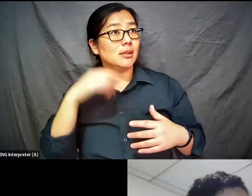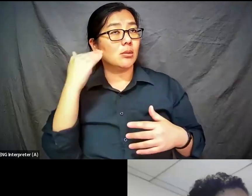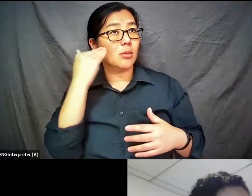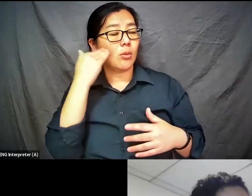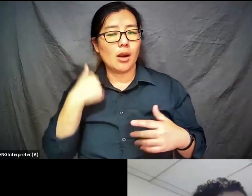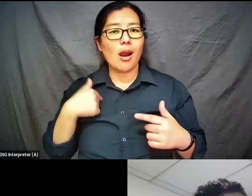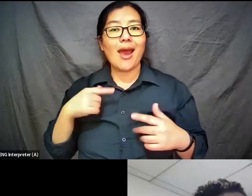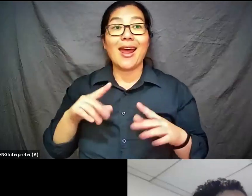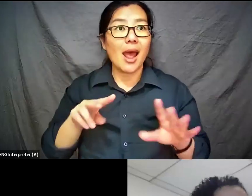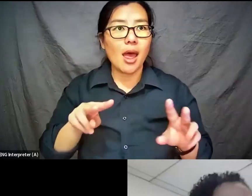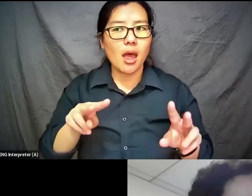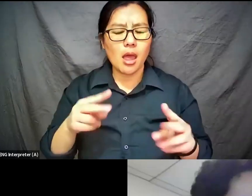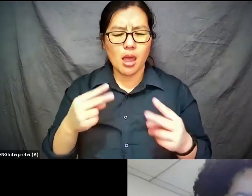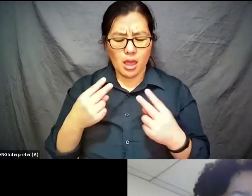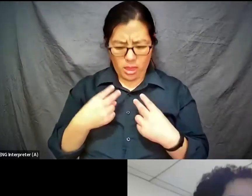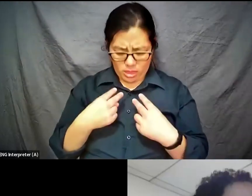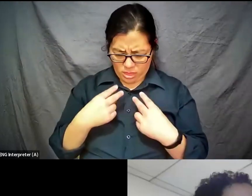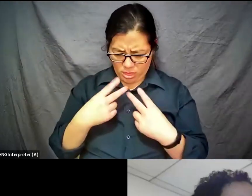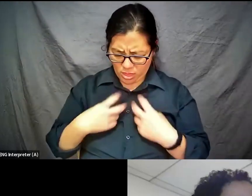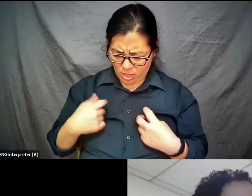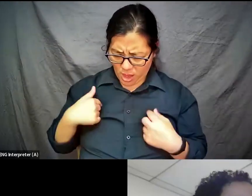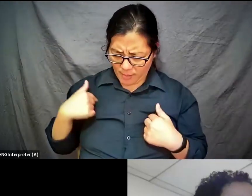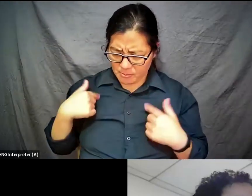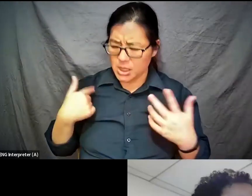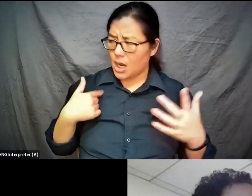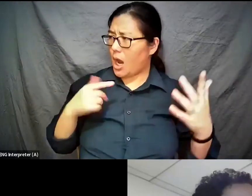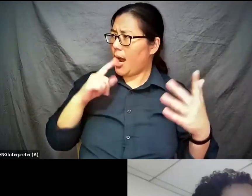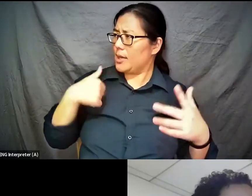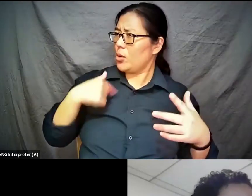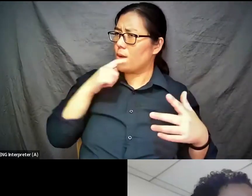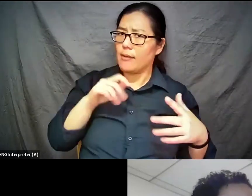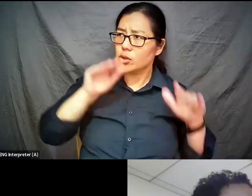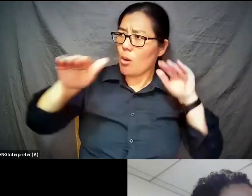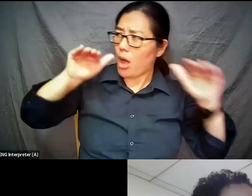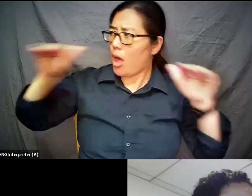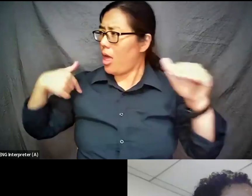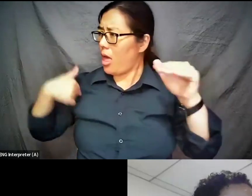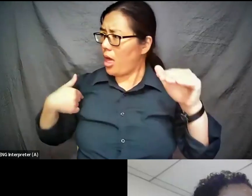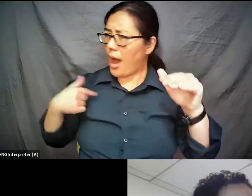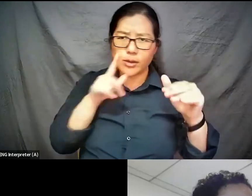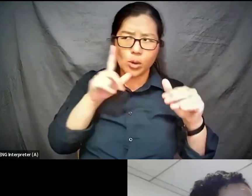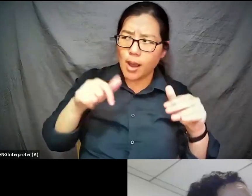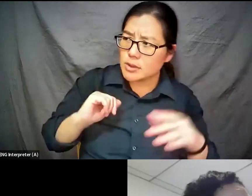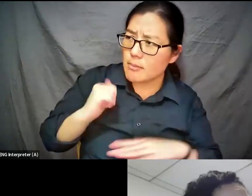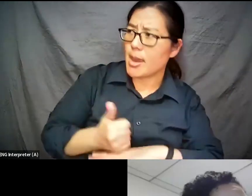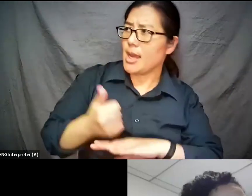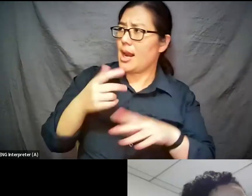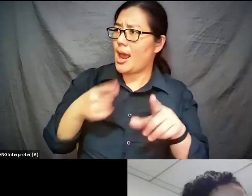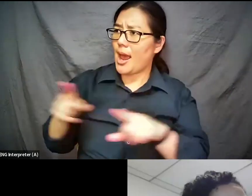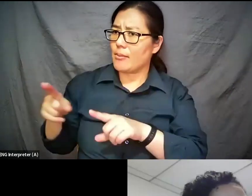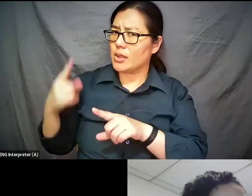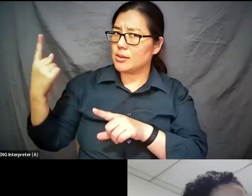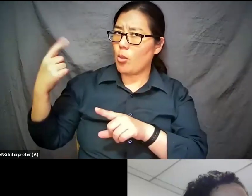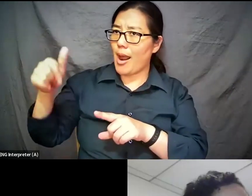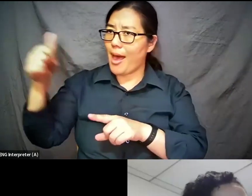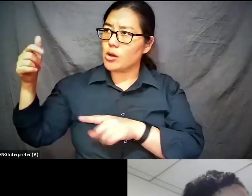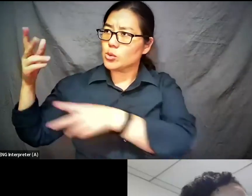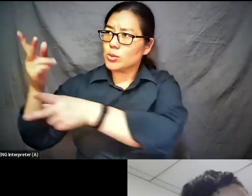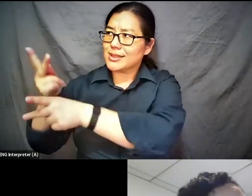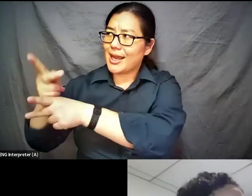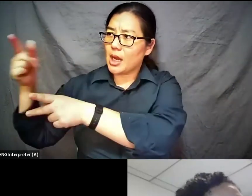kind, spacious, curious, patient delivery of access needs and